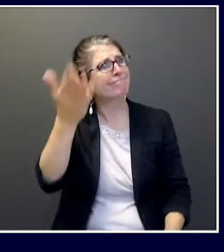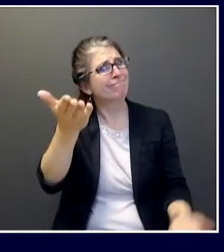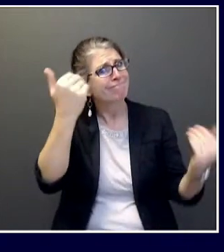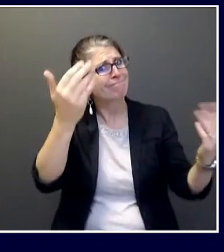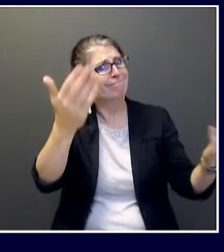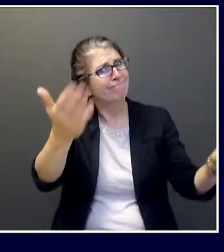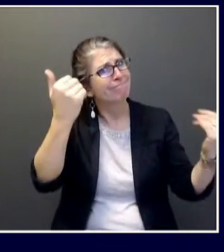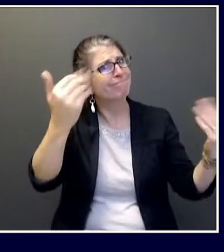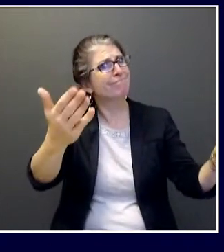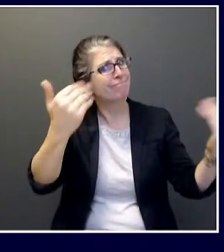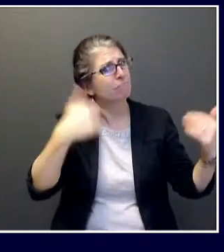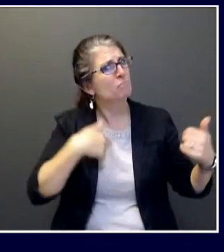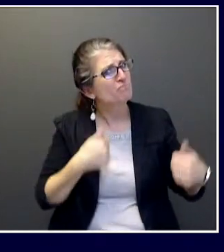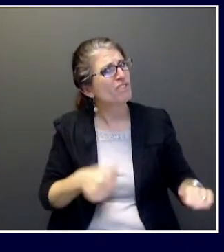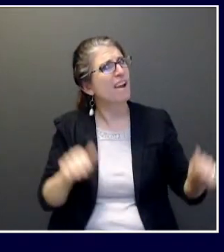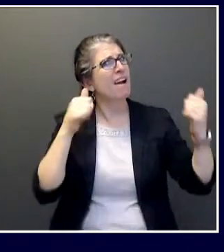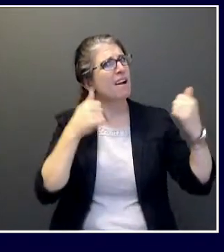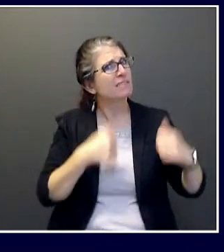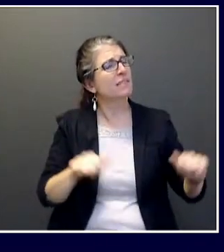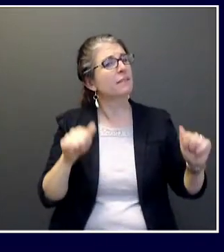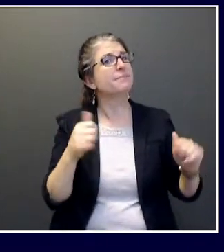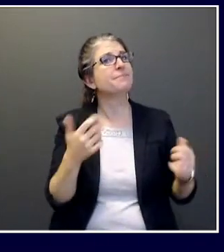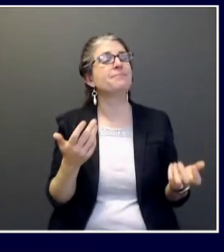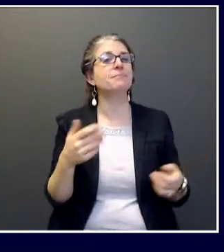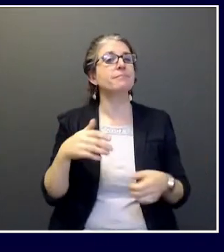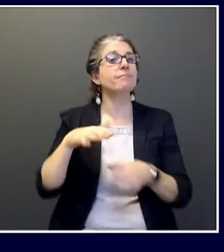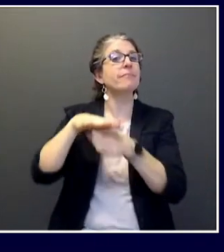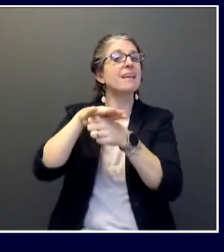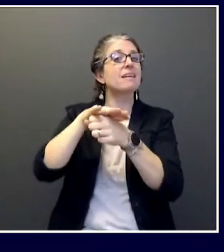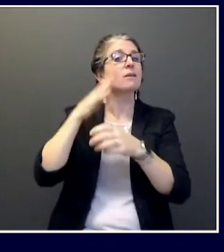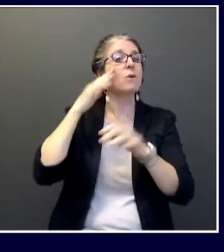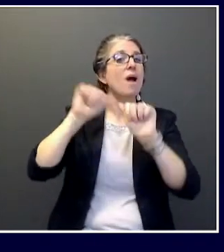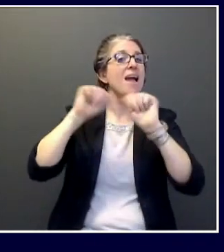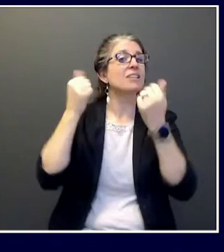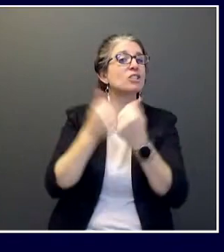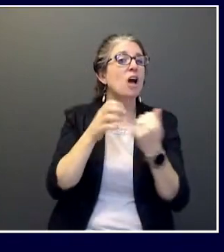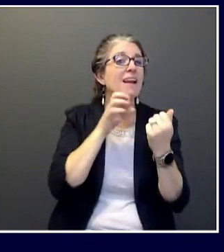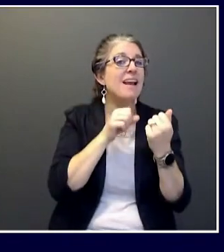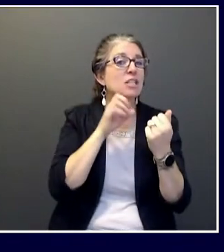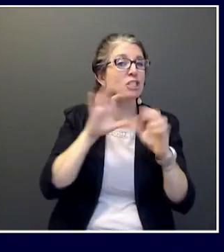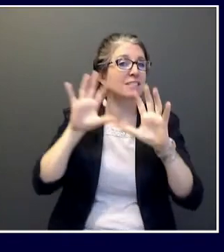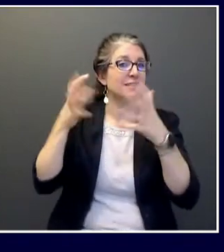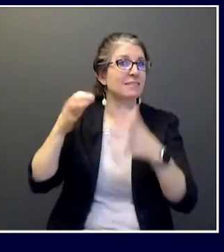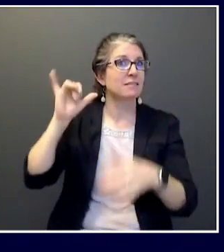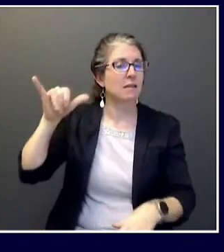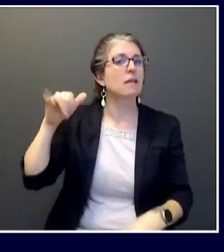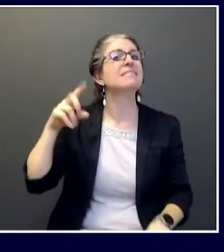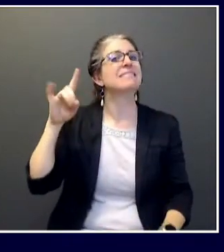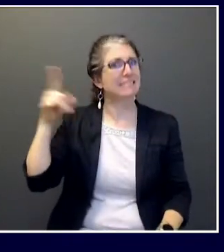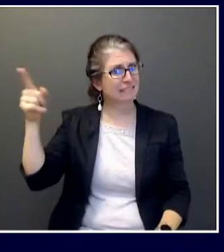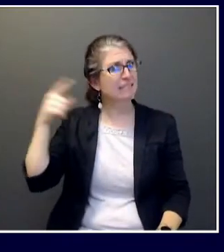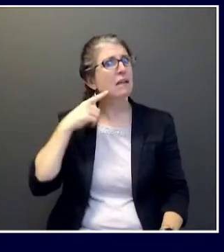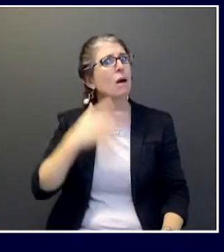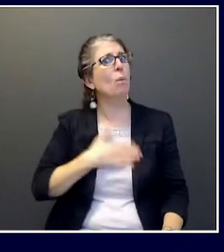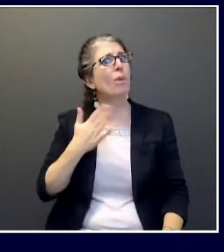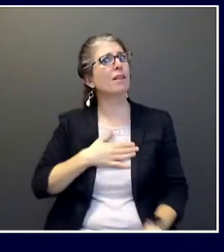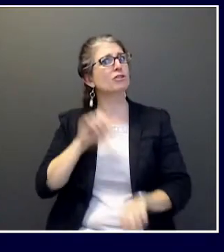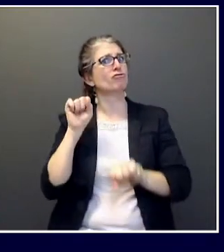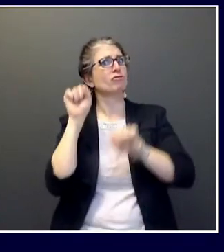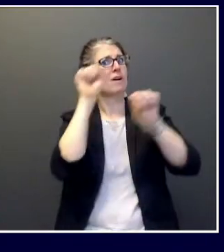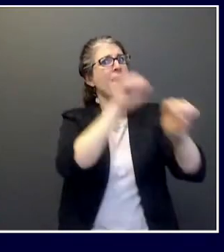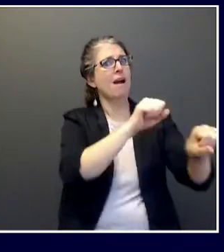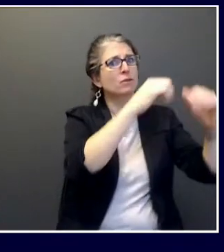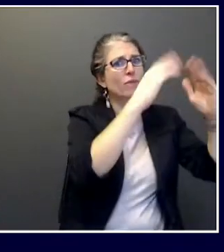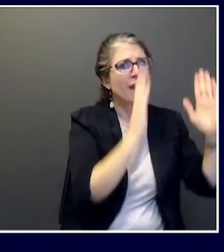Aroostook County to vaccinate homebound people, to try to get to those hard to reach populations. It is an older population in